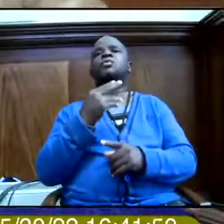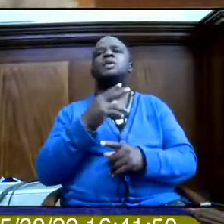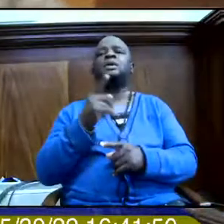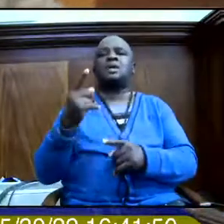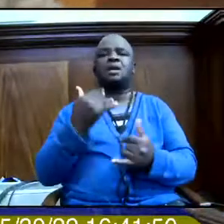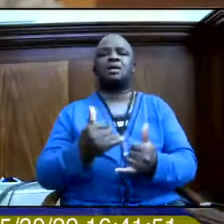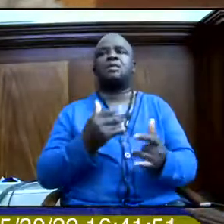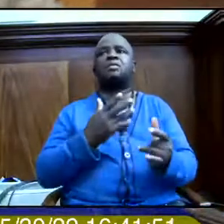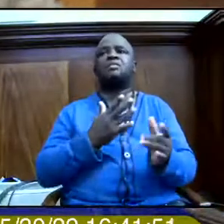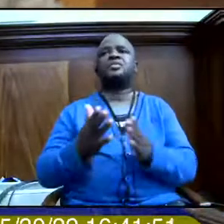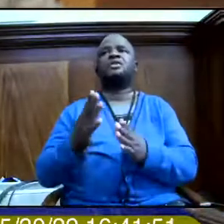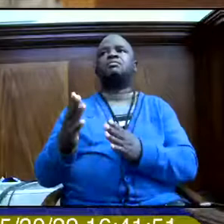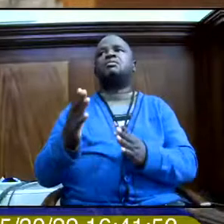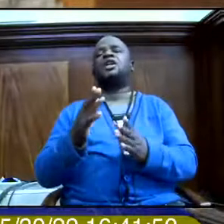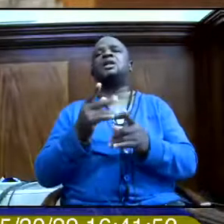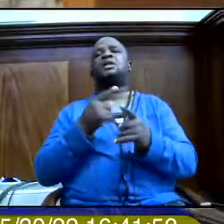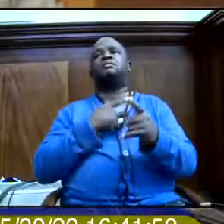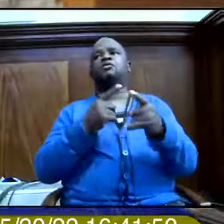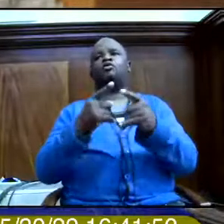percent